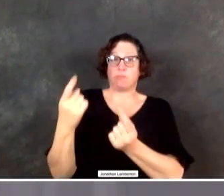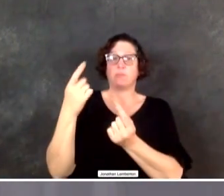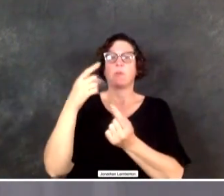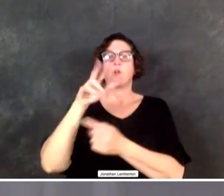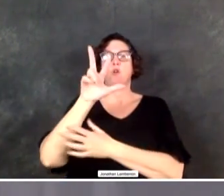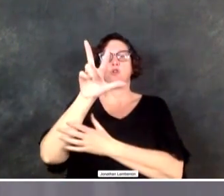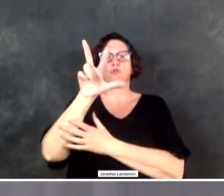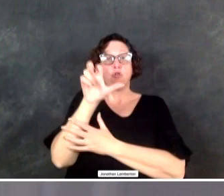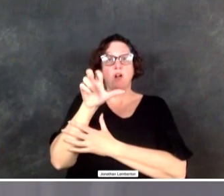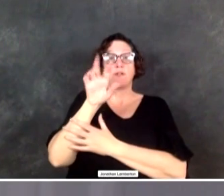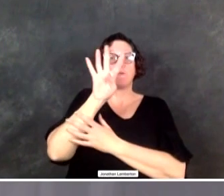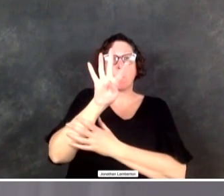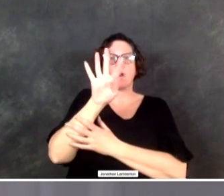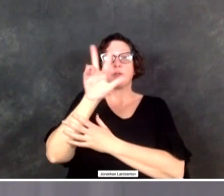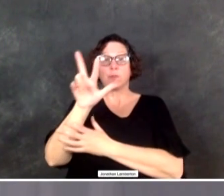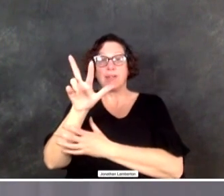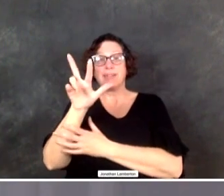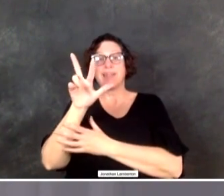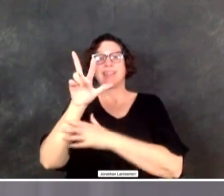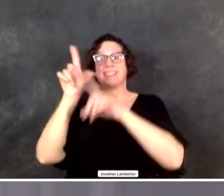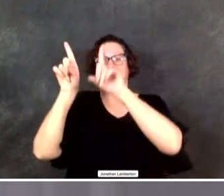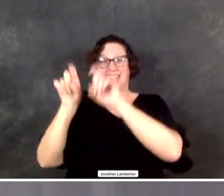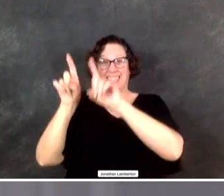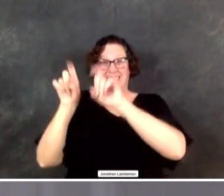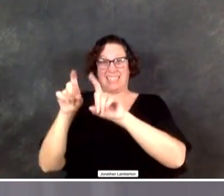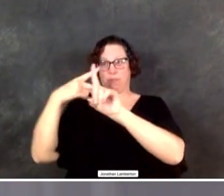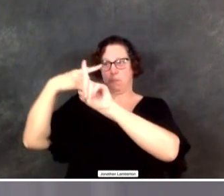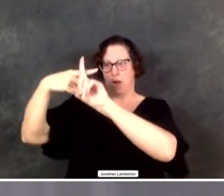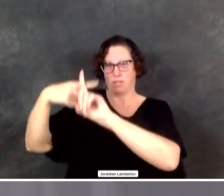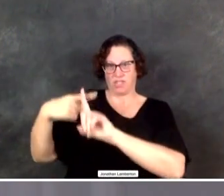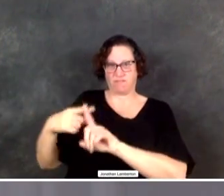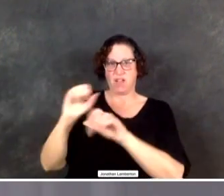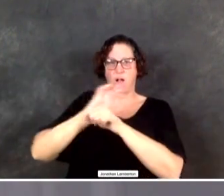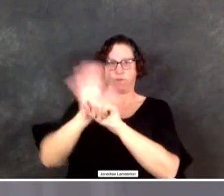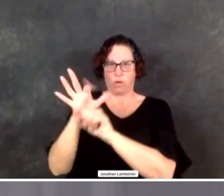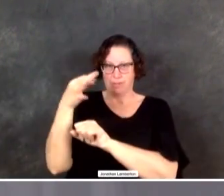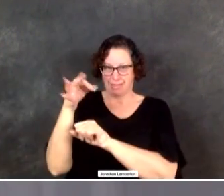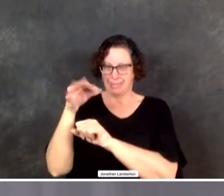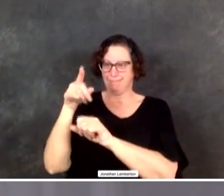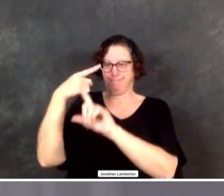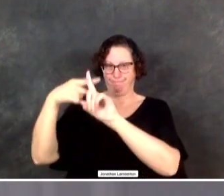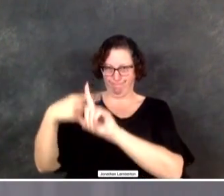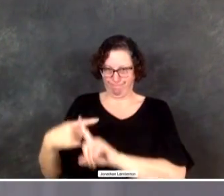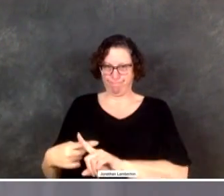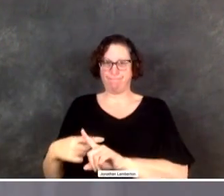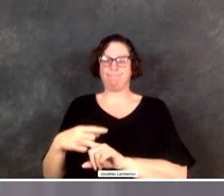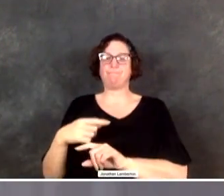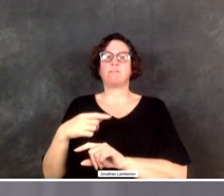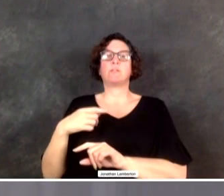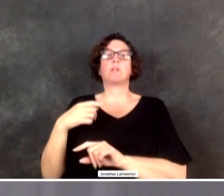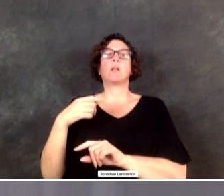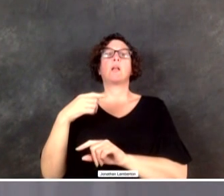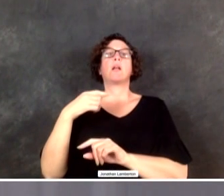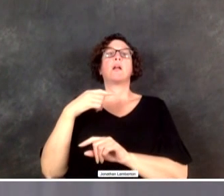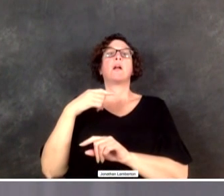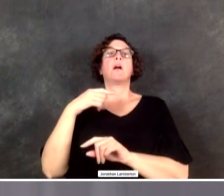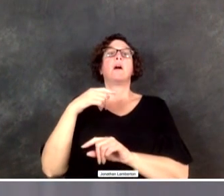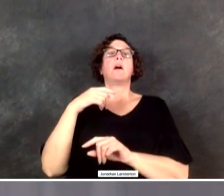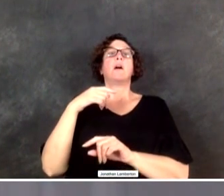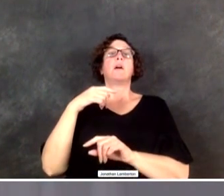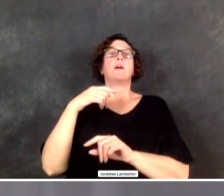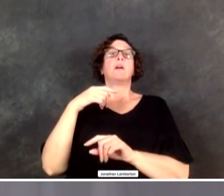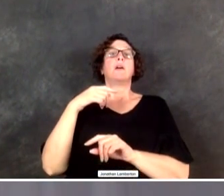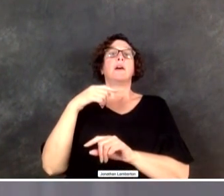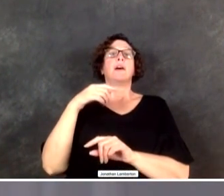20 deaths among those 343 cases. 19 of those deaths were after a period